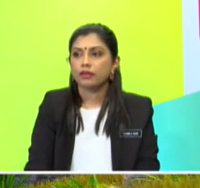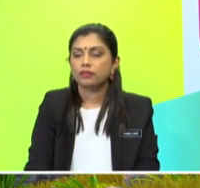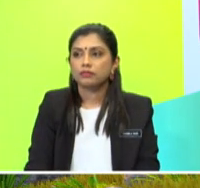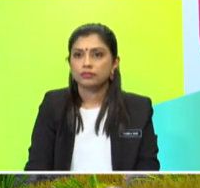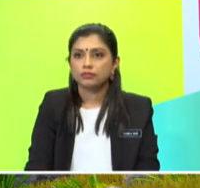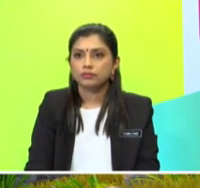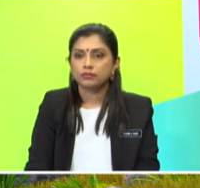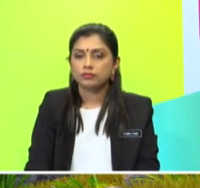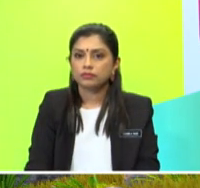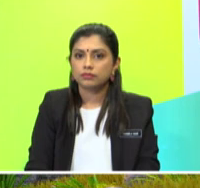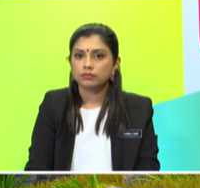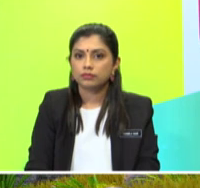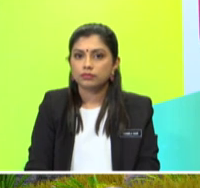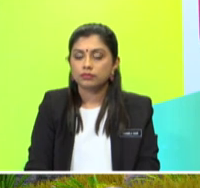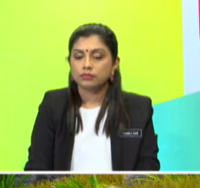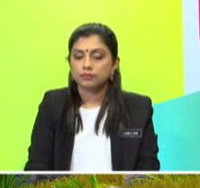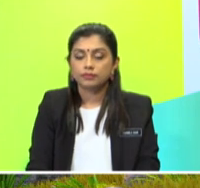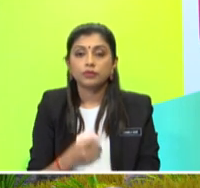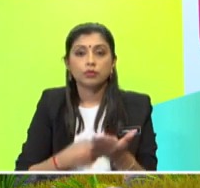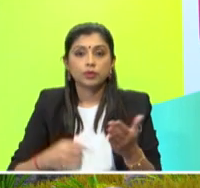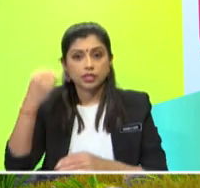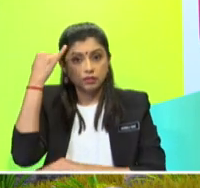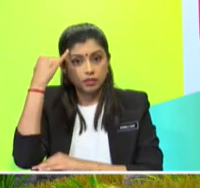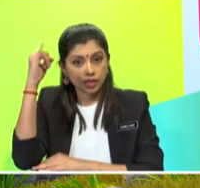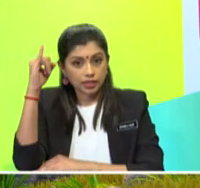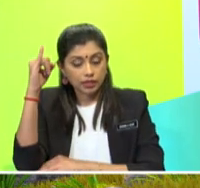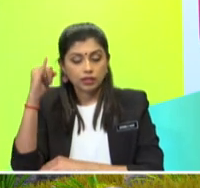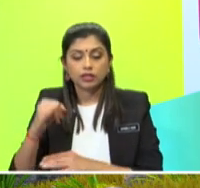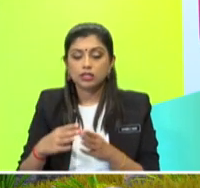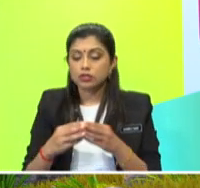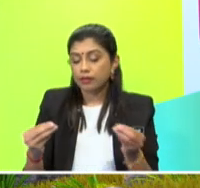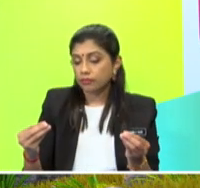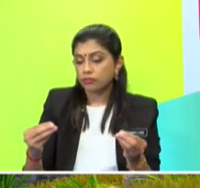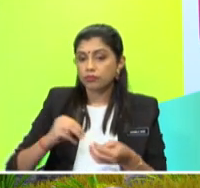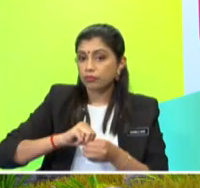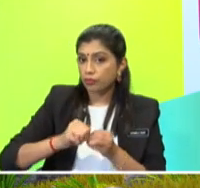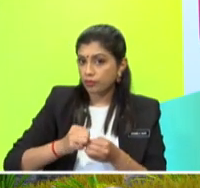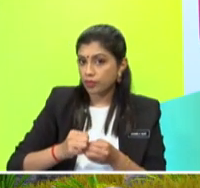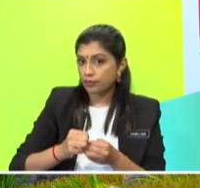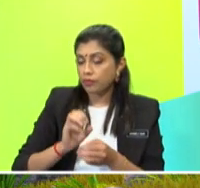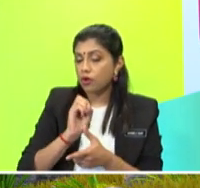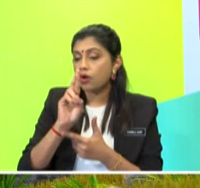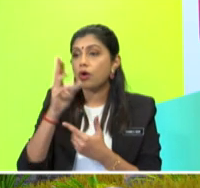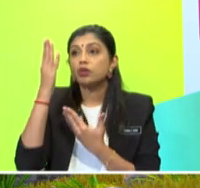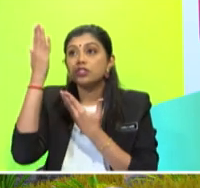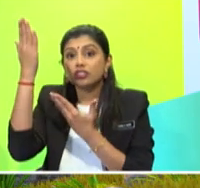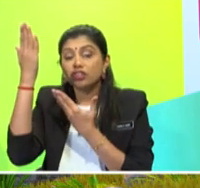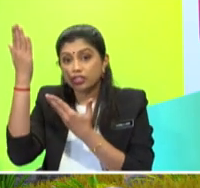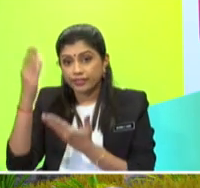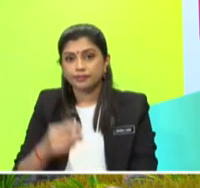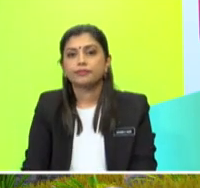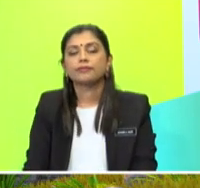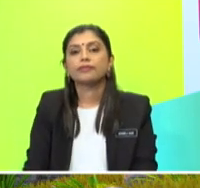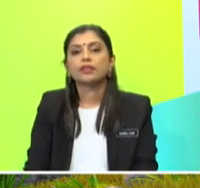Green represents ideas, solving problem and suggestion. Okay. So what would you suggest? My VA is